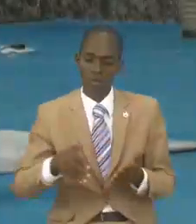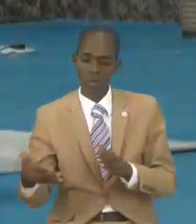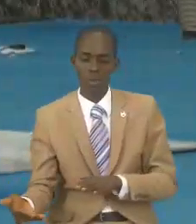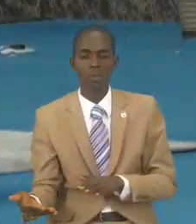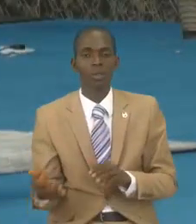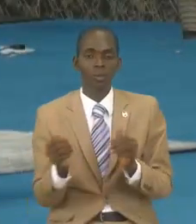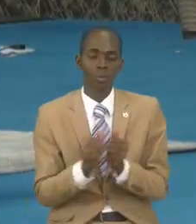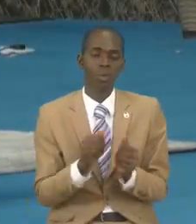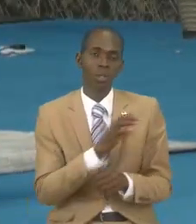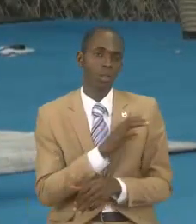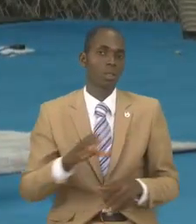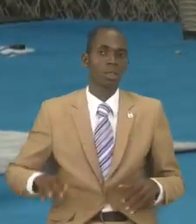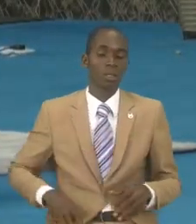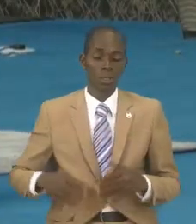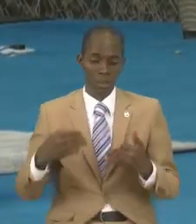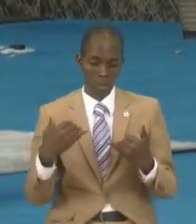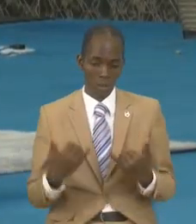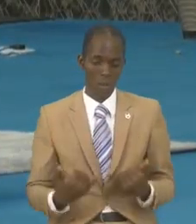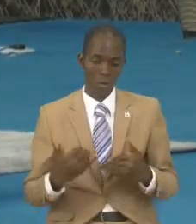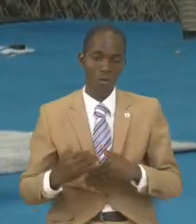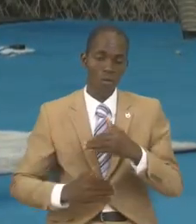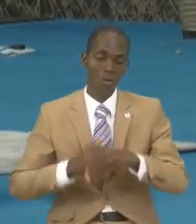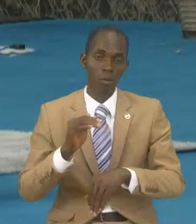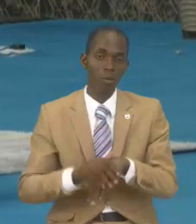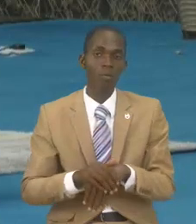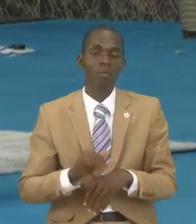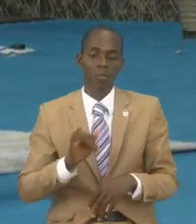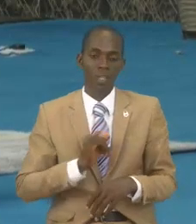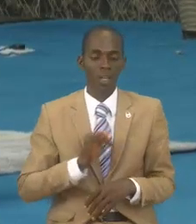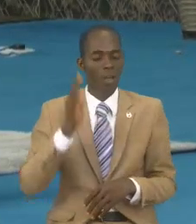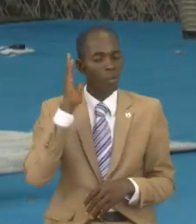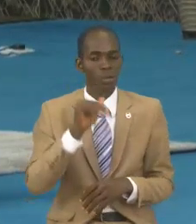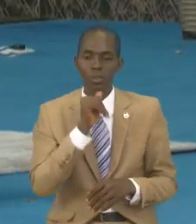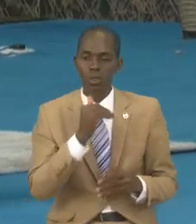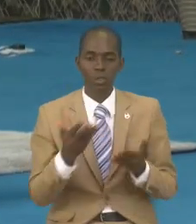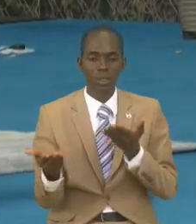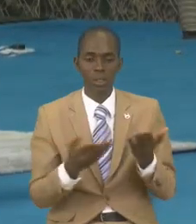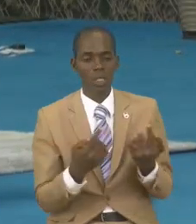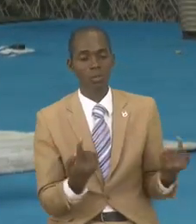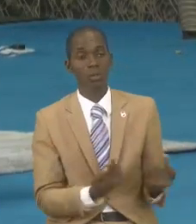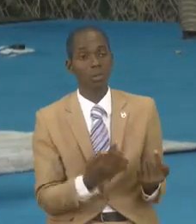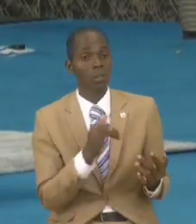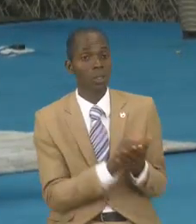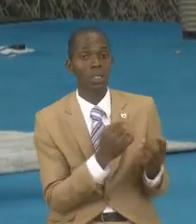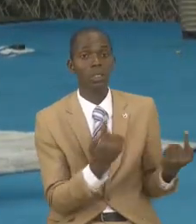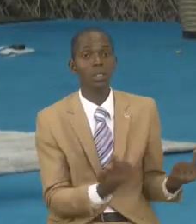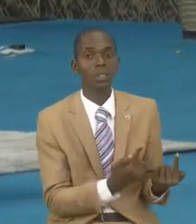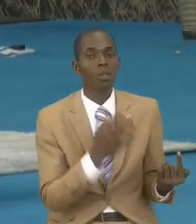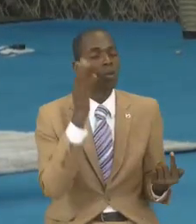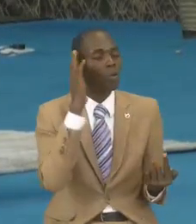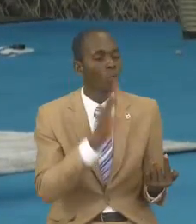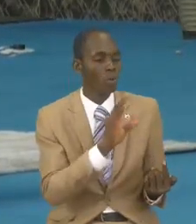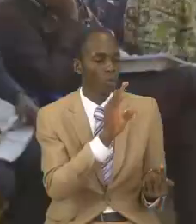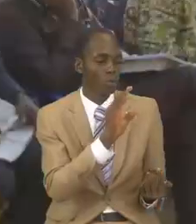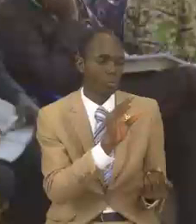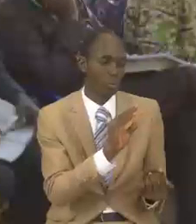with Christ. Henceforth, I will not serve sin. That sin will die